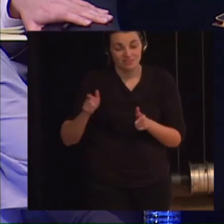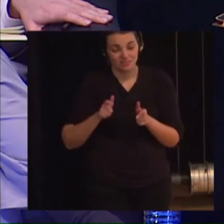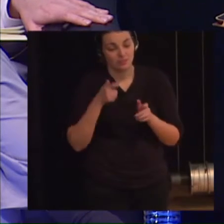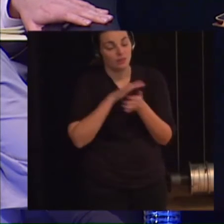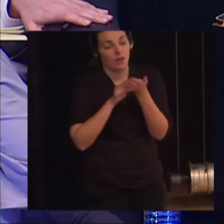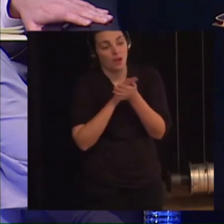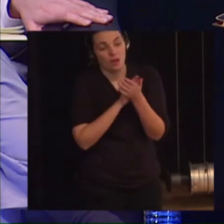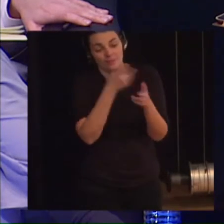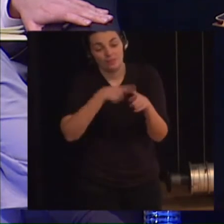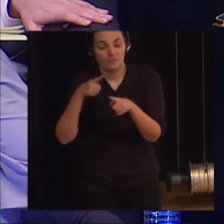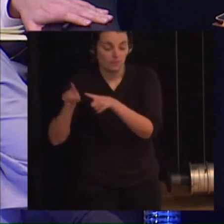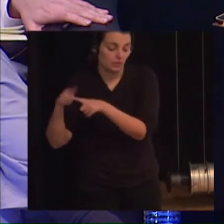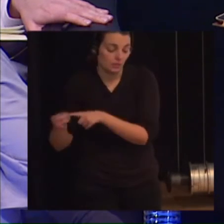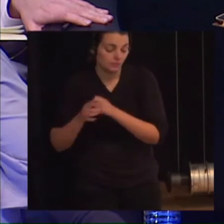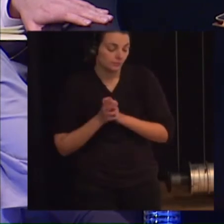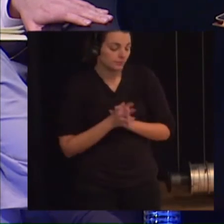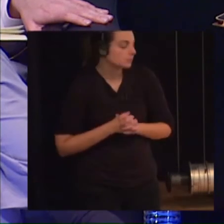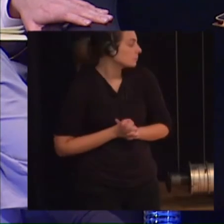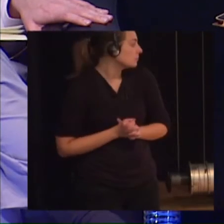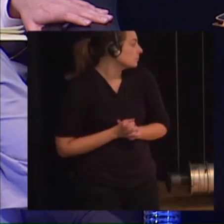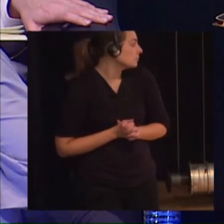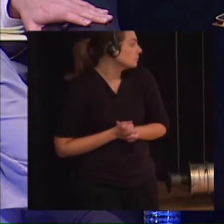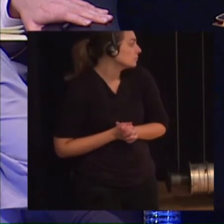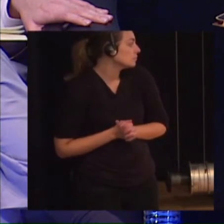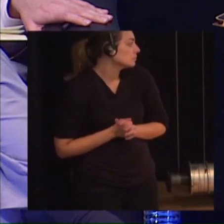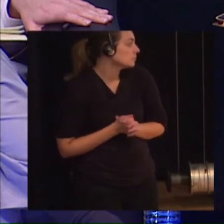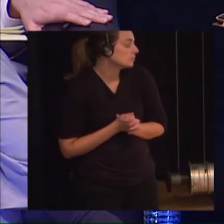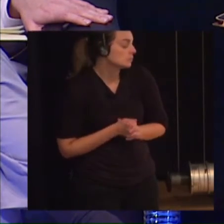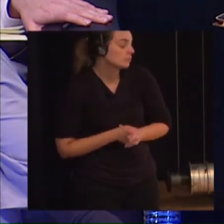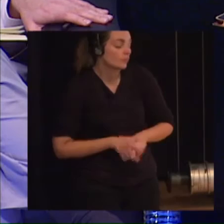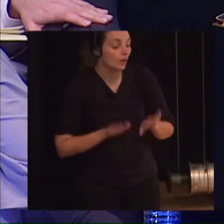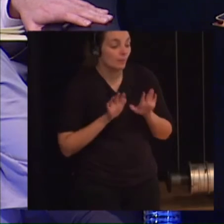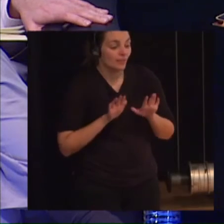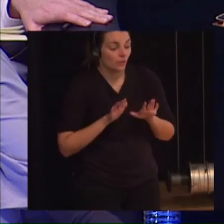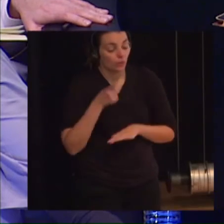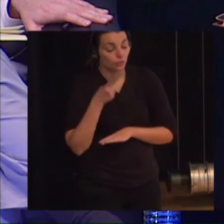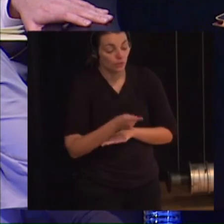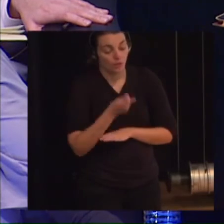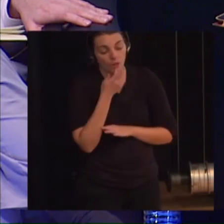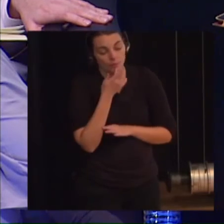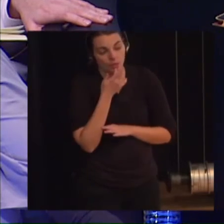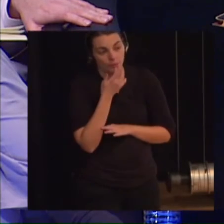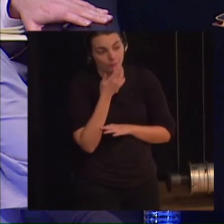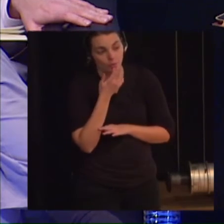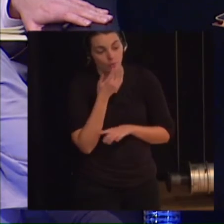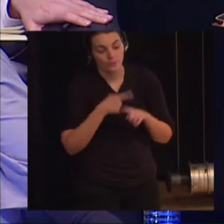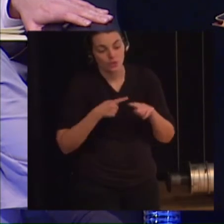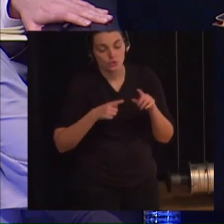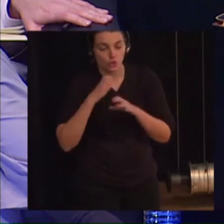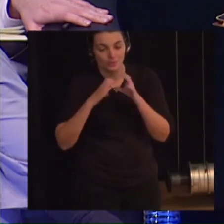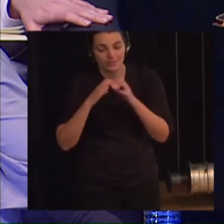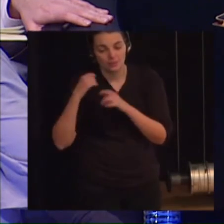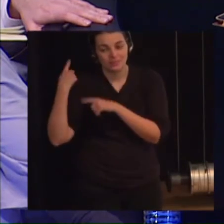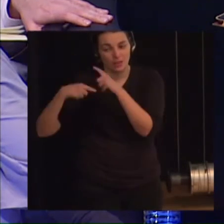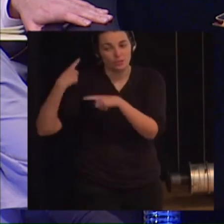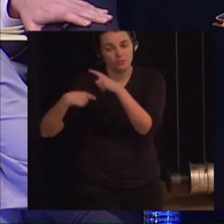Still the authority and influence of media, traditional media, on those conversations is fairly high.